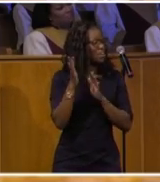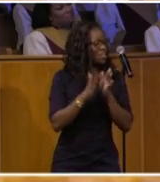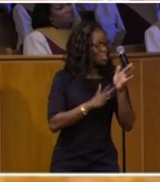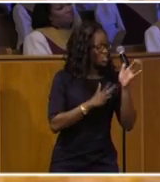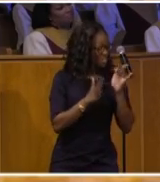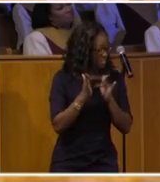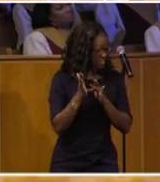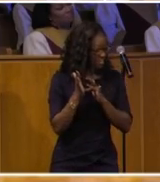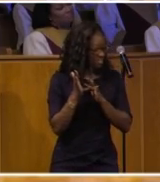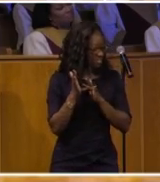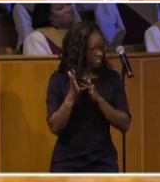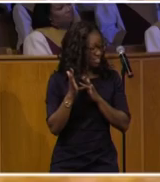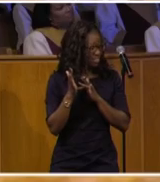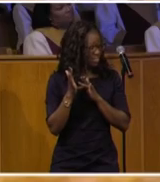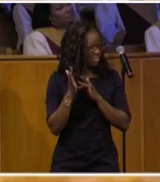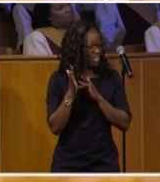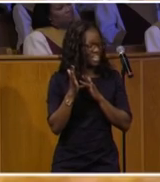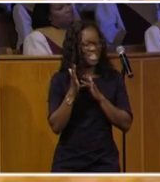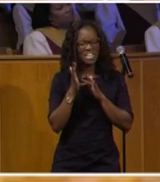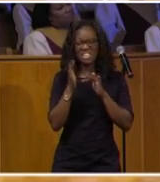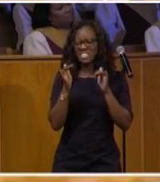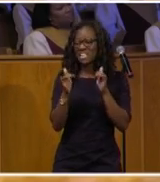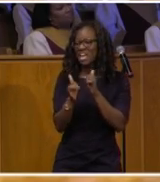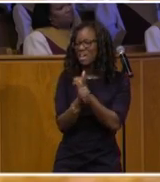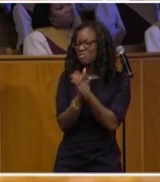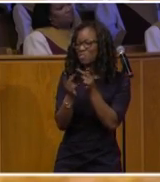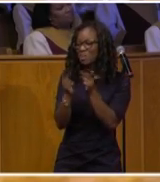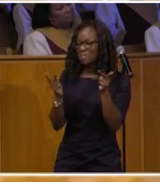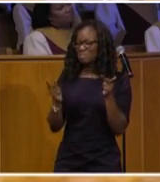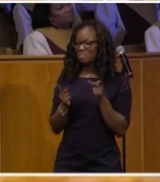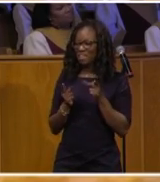Jesus is everywhere that we are.